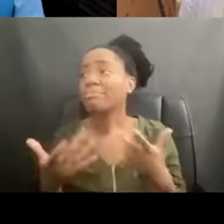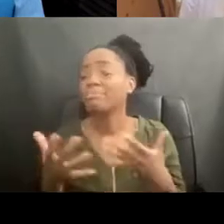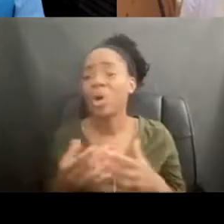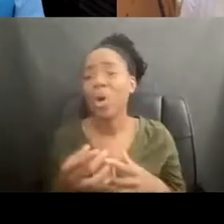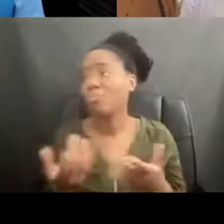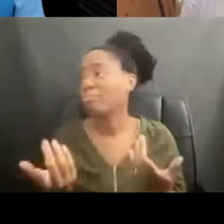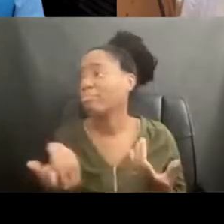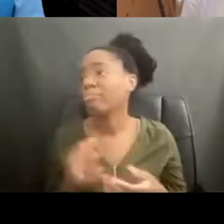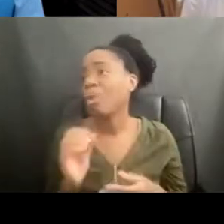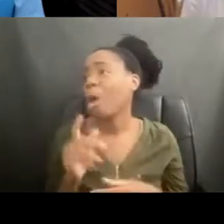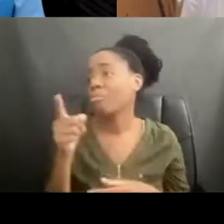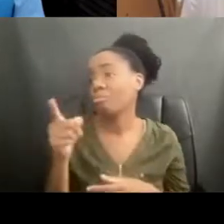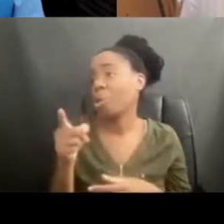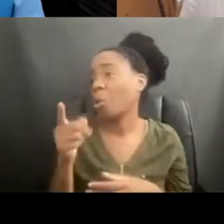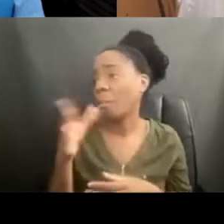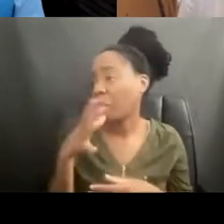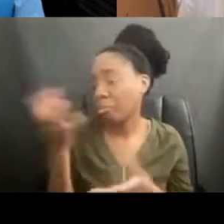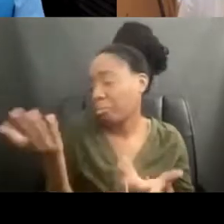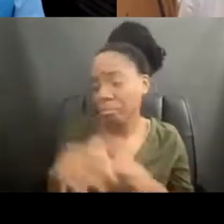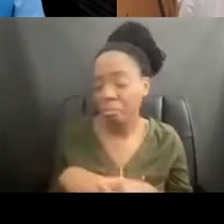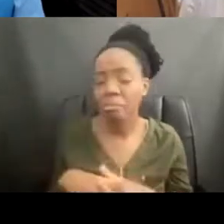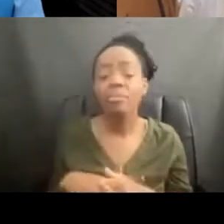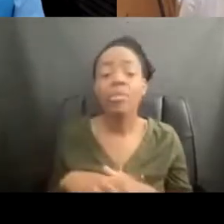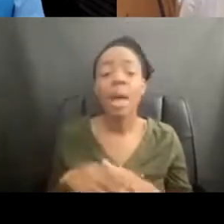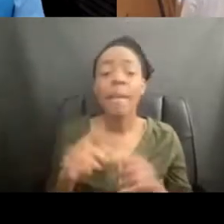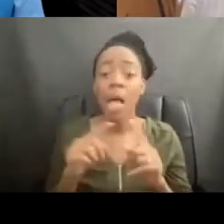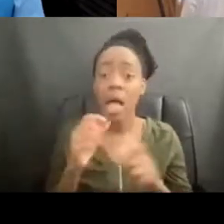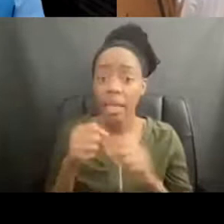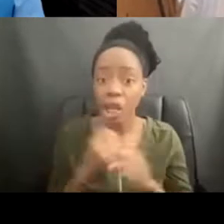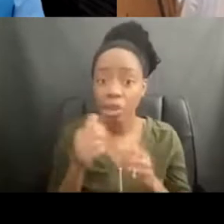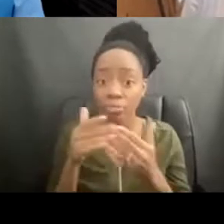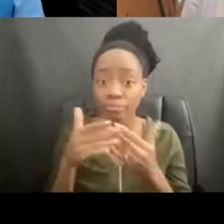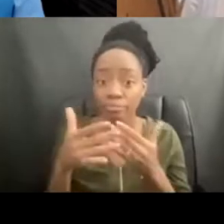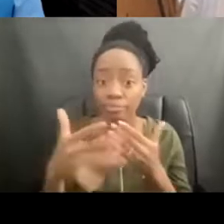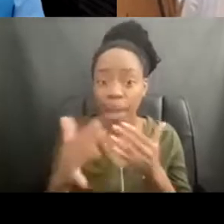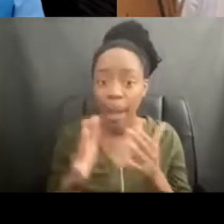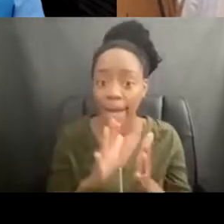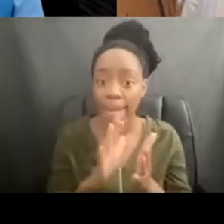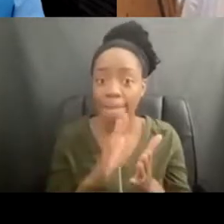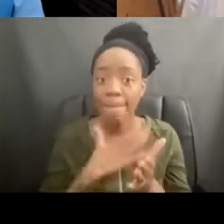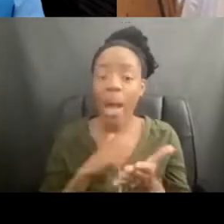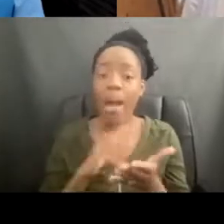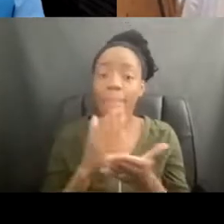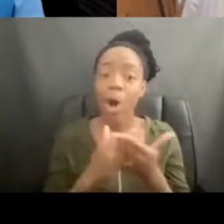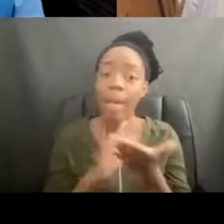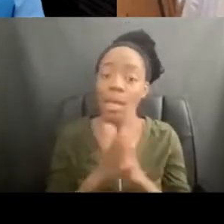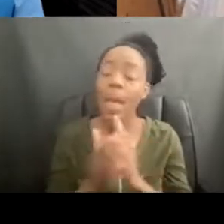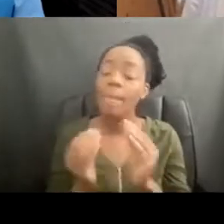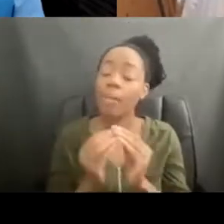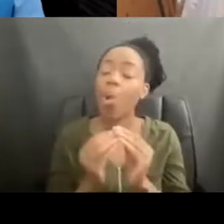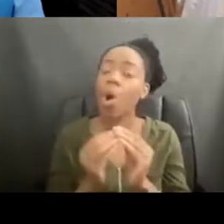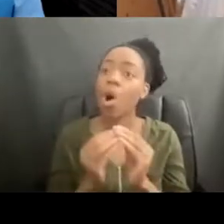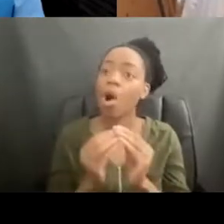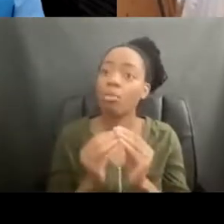mother. Okay, all right. So, and as the years went on, my part got better and better and better.